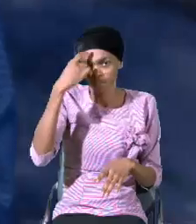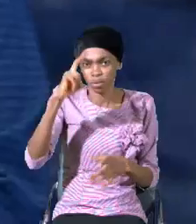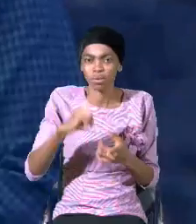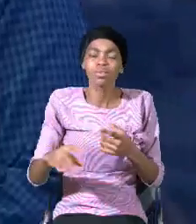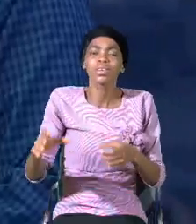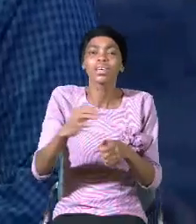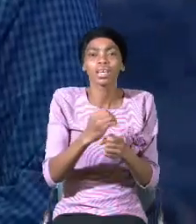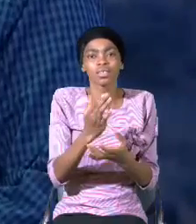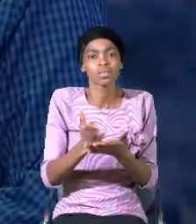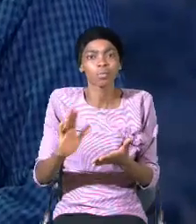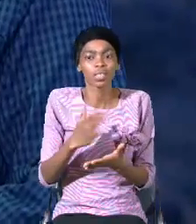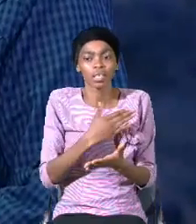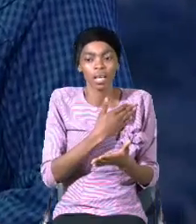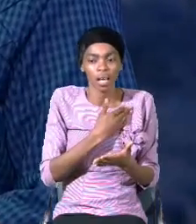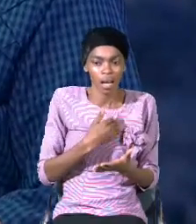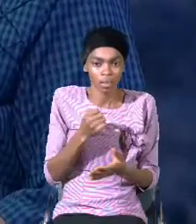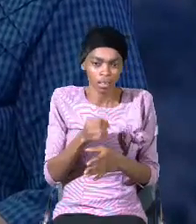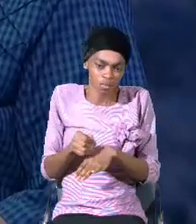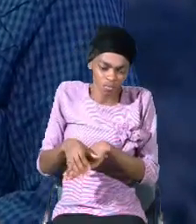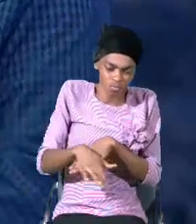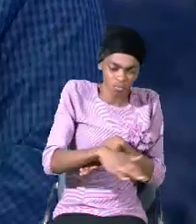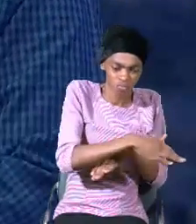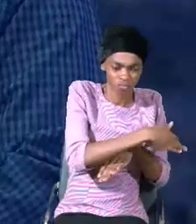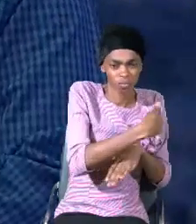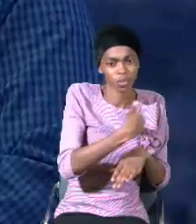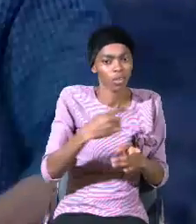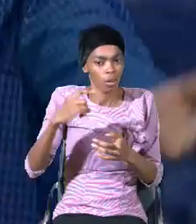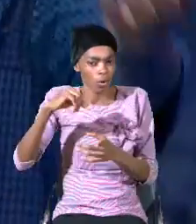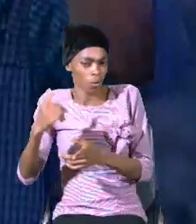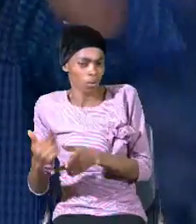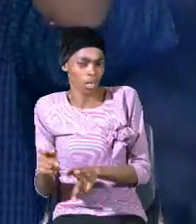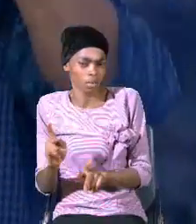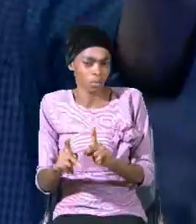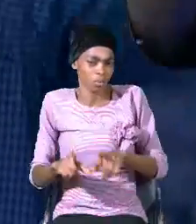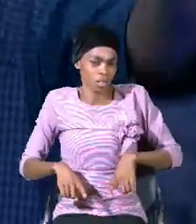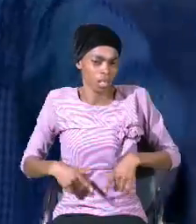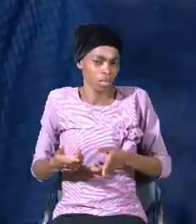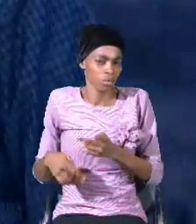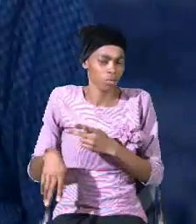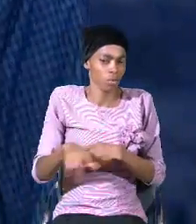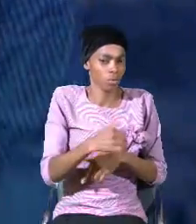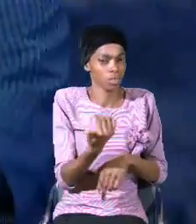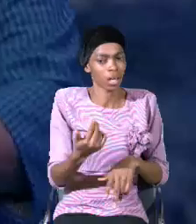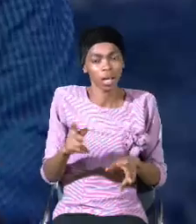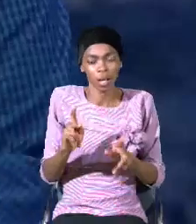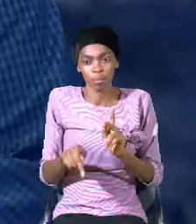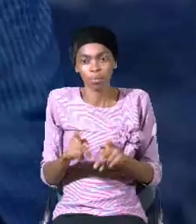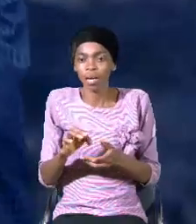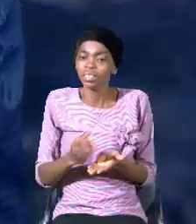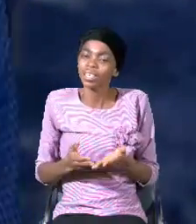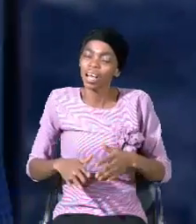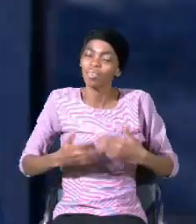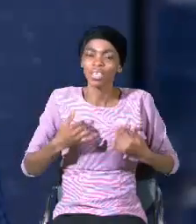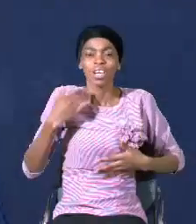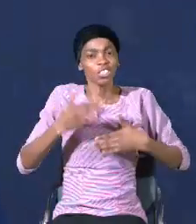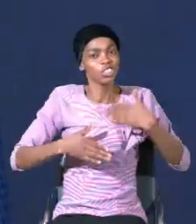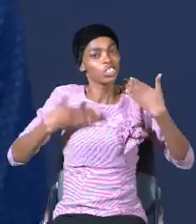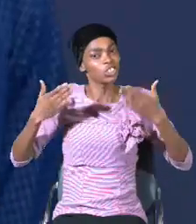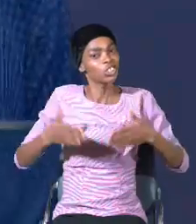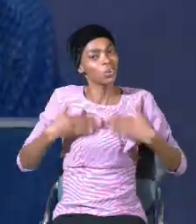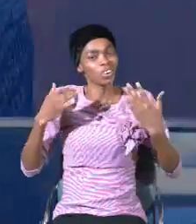and then impact the lives of other people and know the joy of serving others.